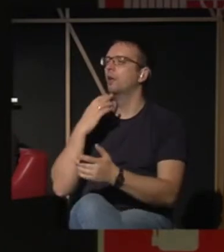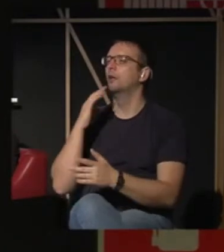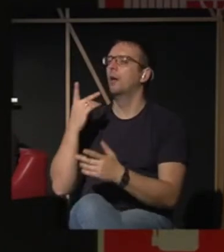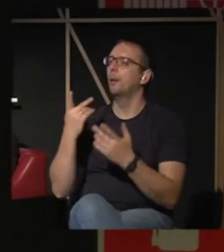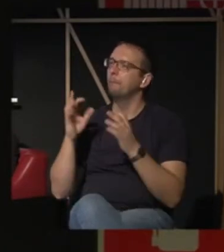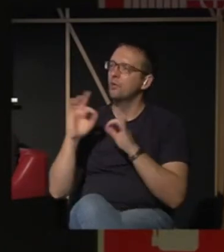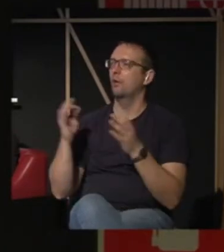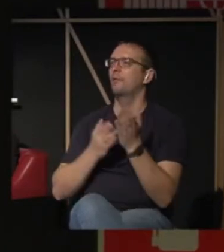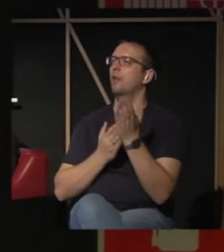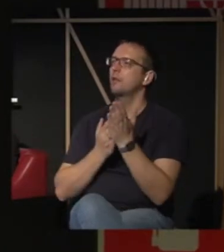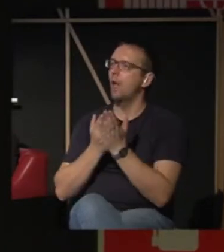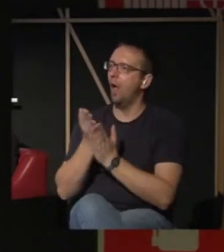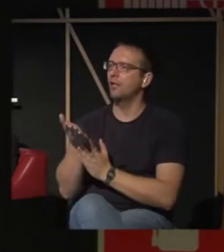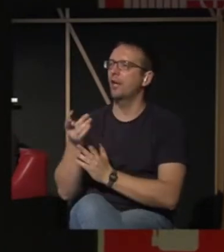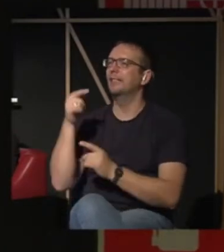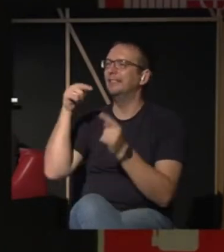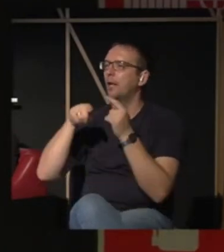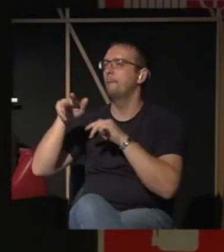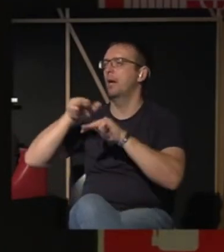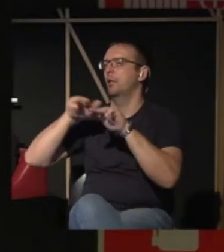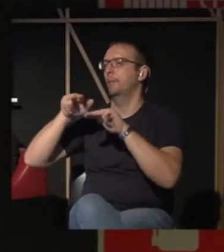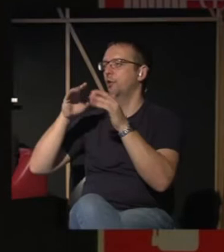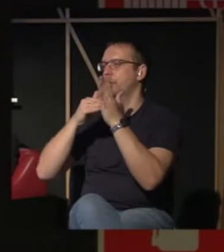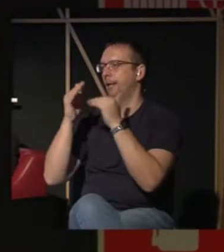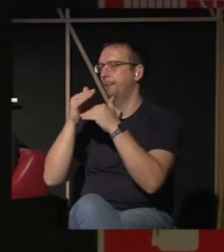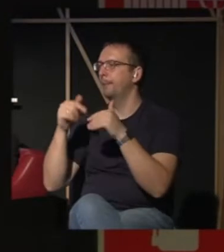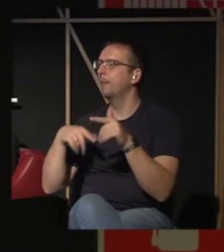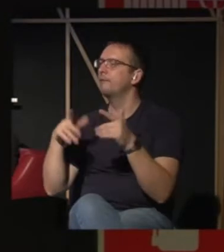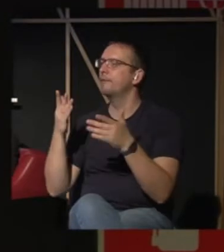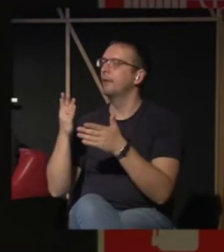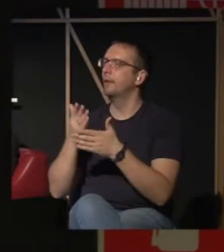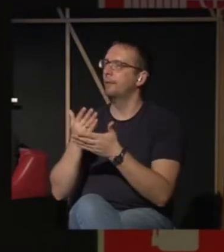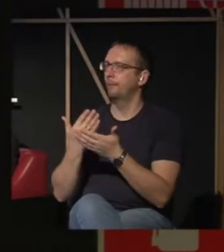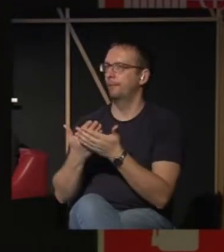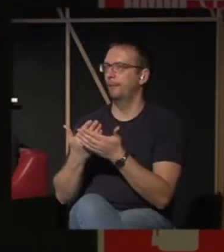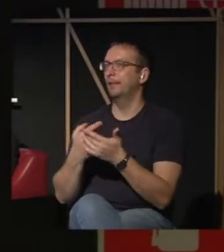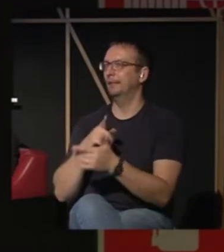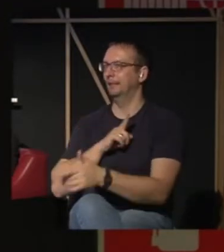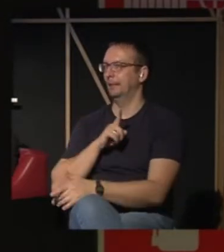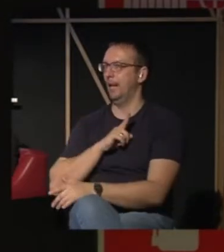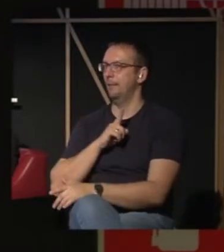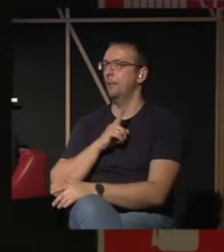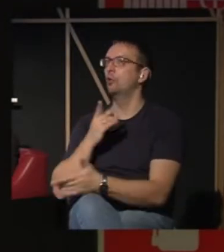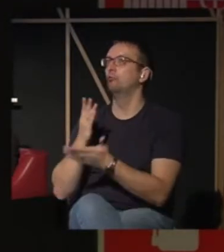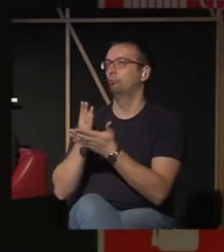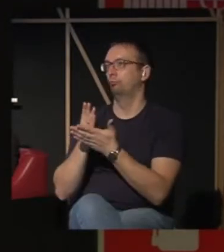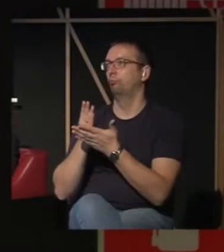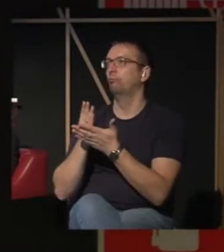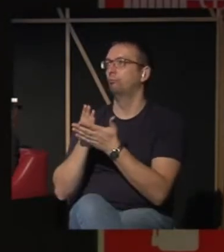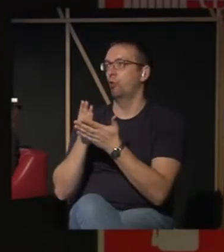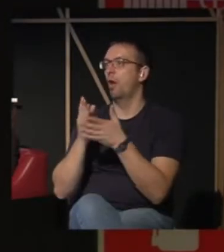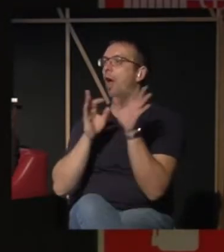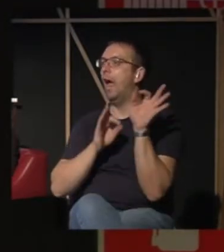a nice to have, or just having it as an introduction to a few of the activities, we did this before, but we